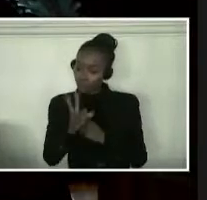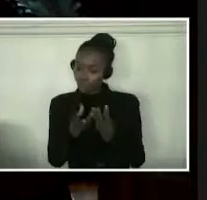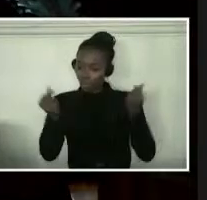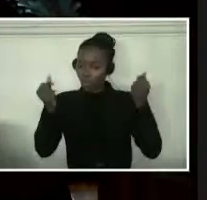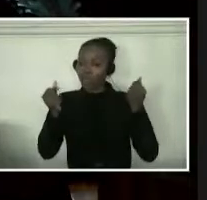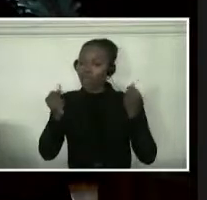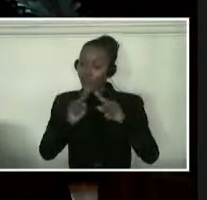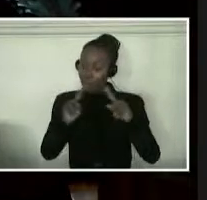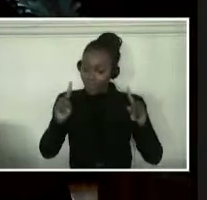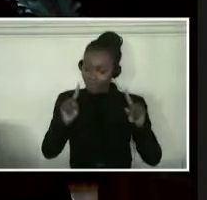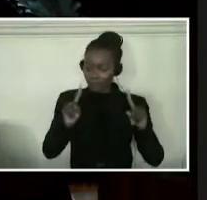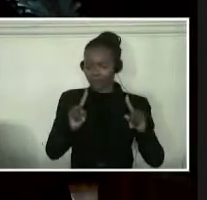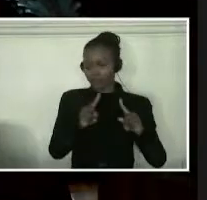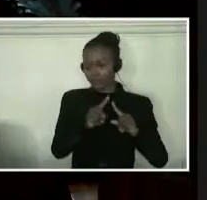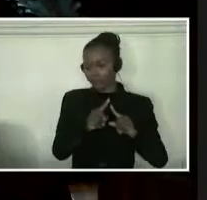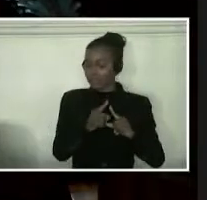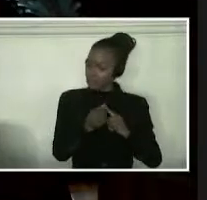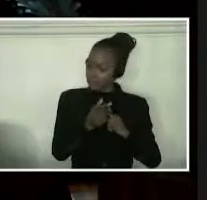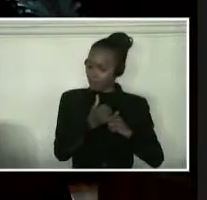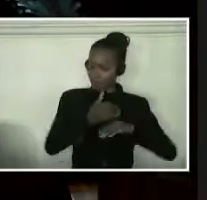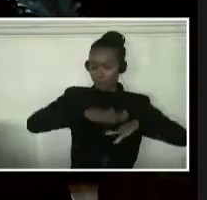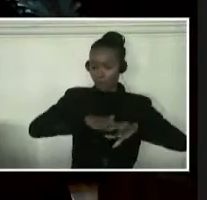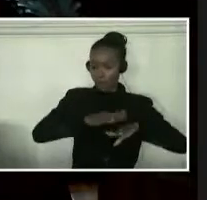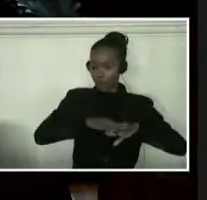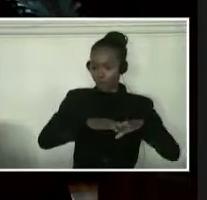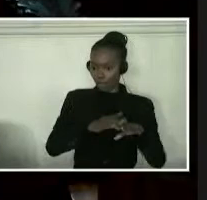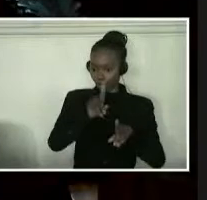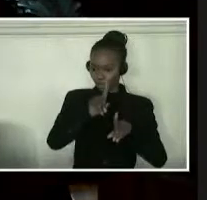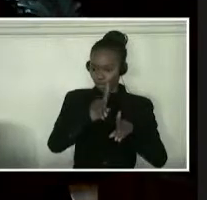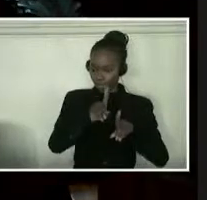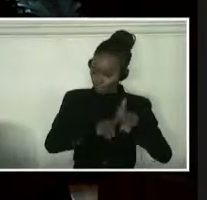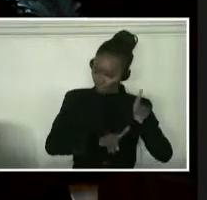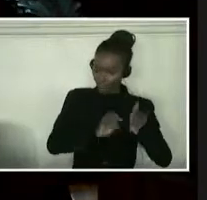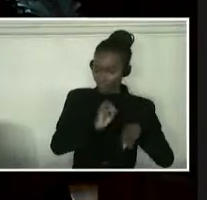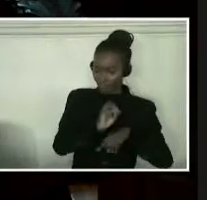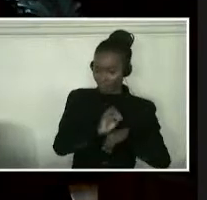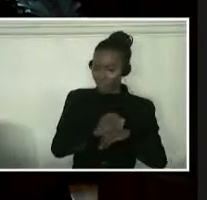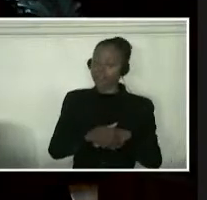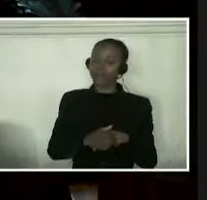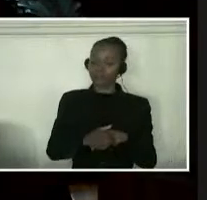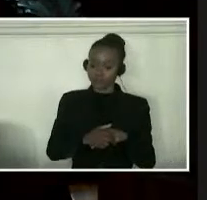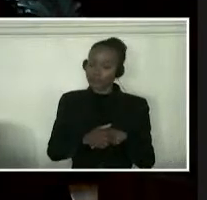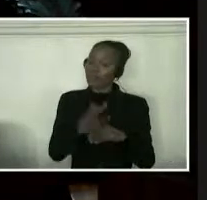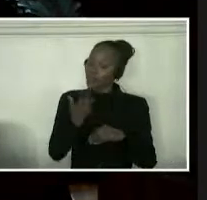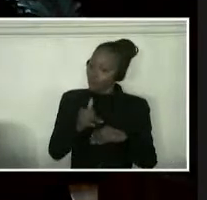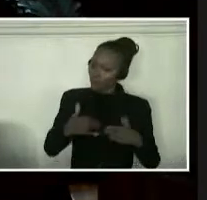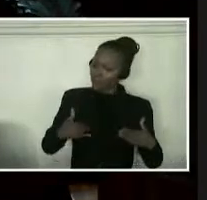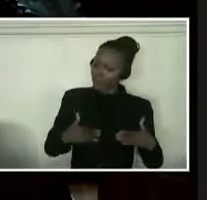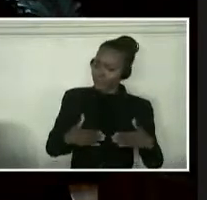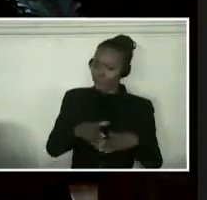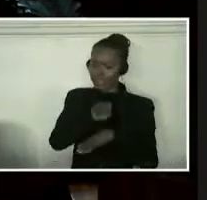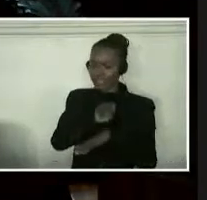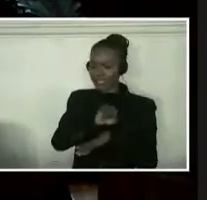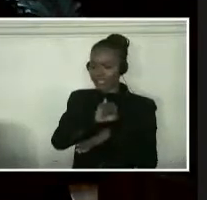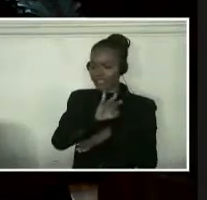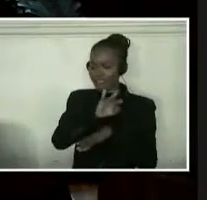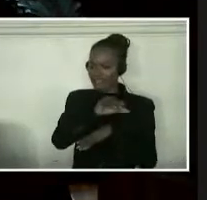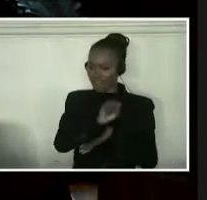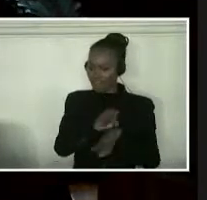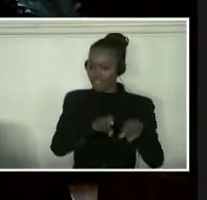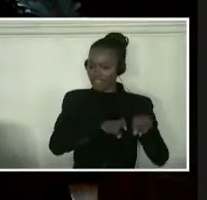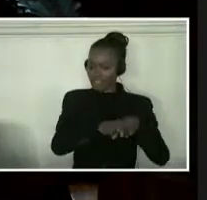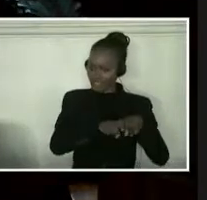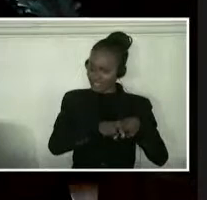of this we've stated we've started implementing the dual hiv and syphilis testing and as at the beginning of